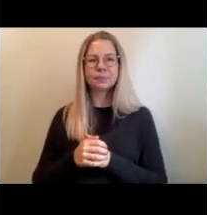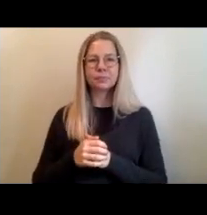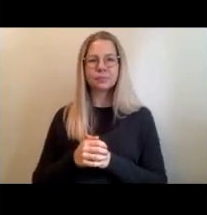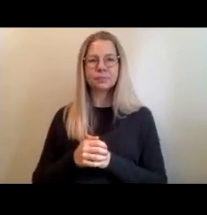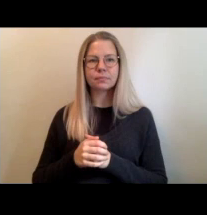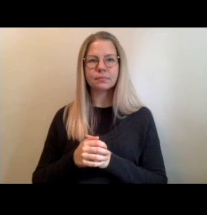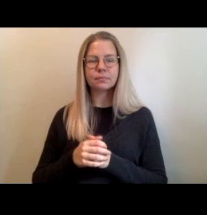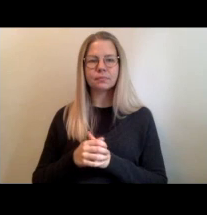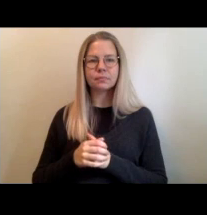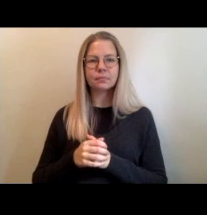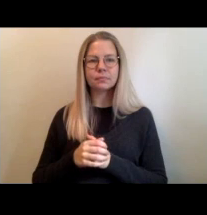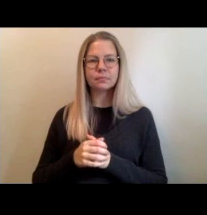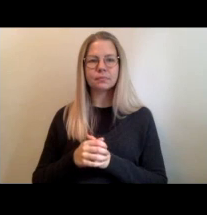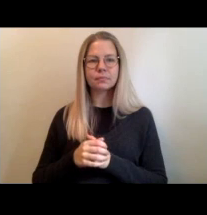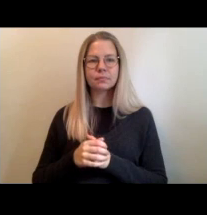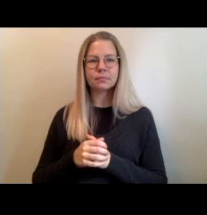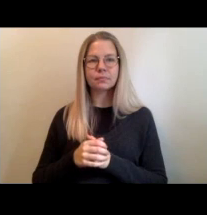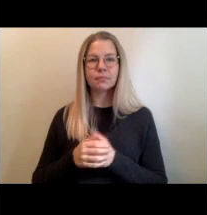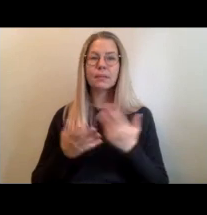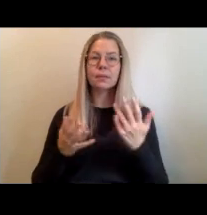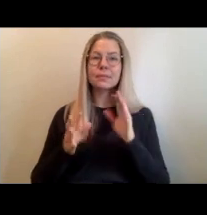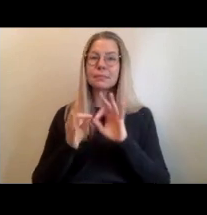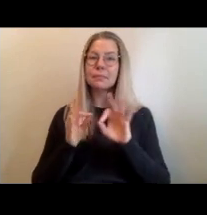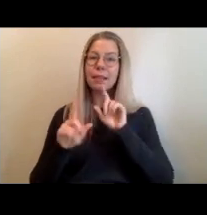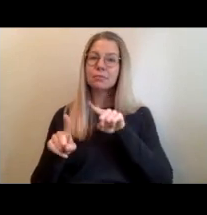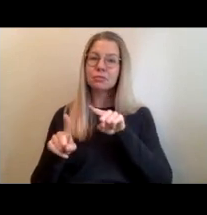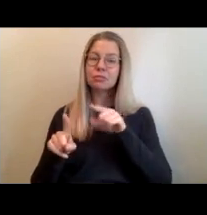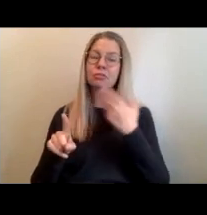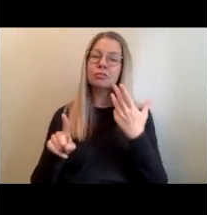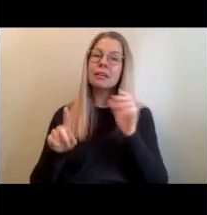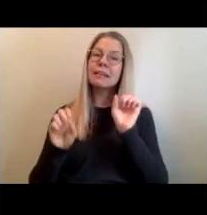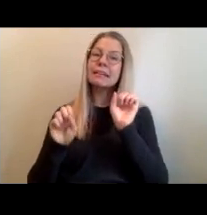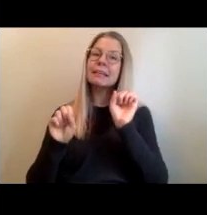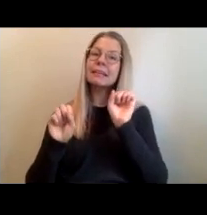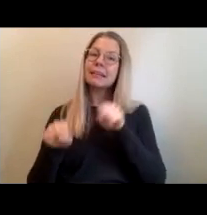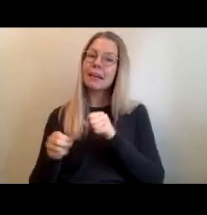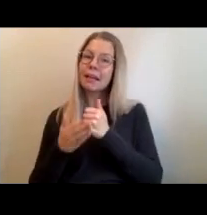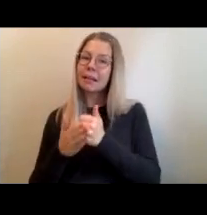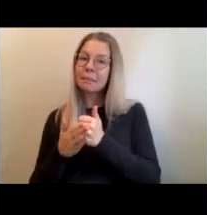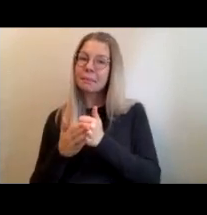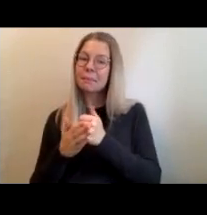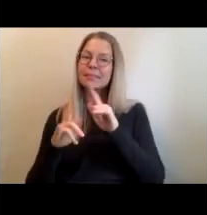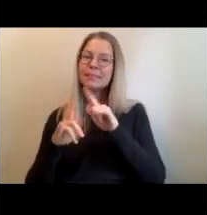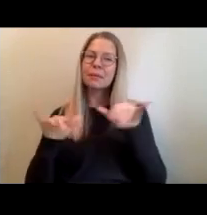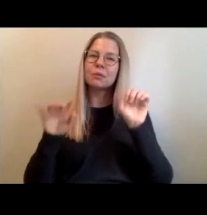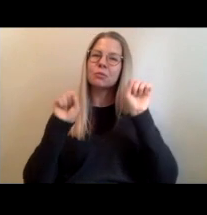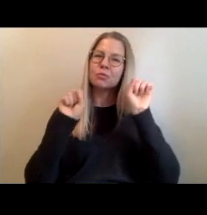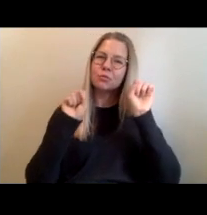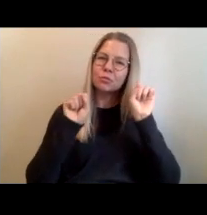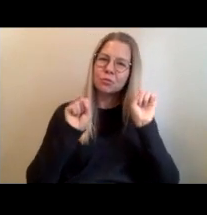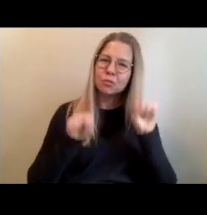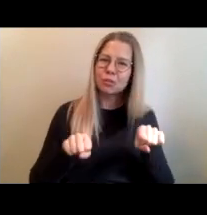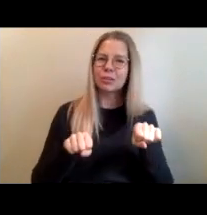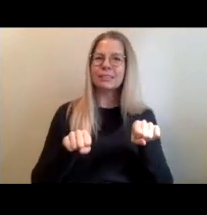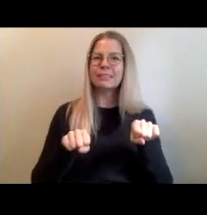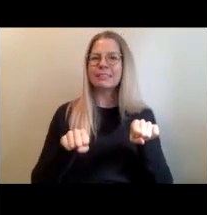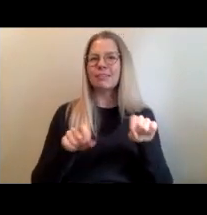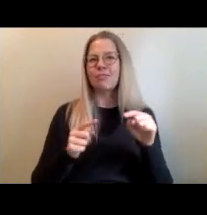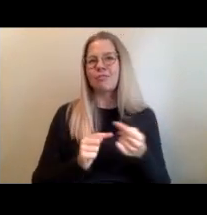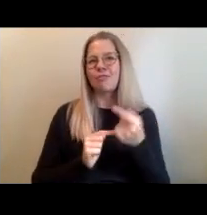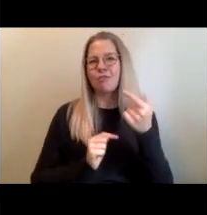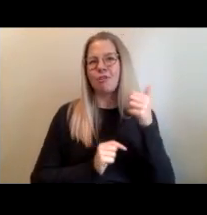the simple answer is that they can be helpful, but they can also be harmful. And so we have to really think about how we're using